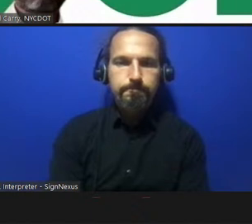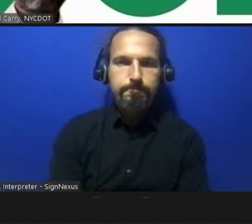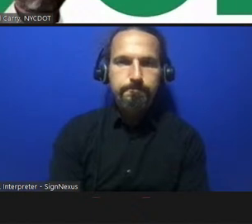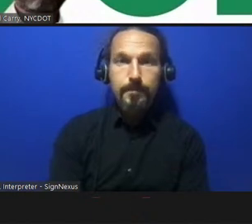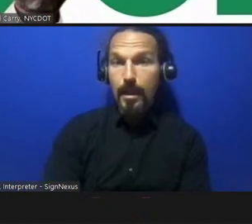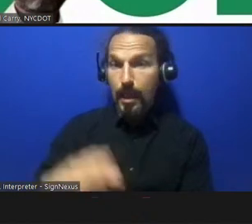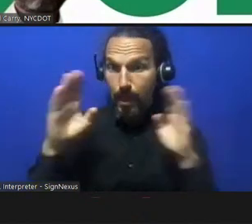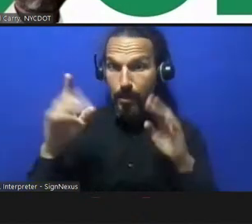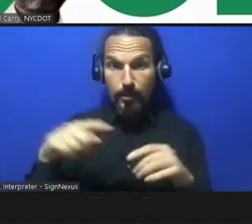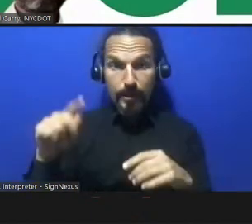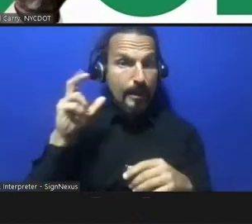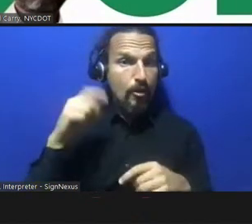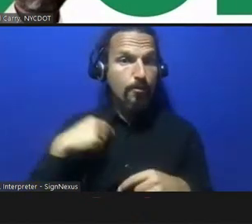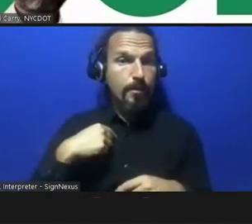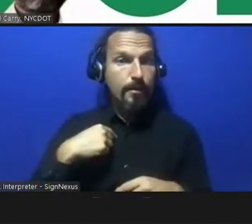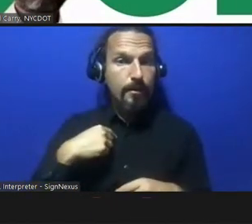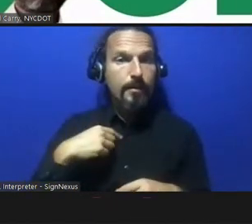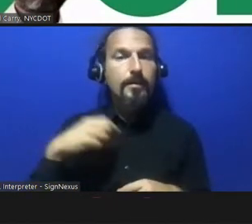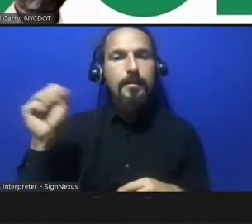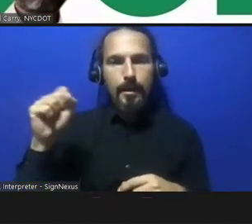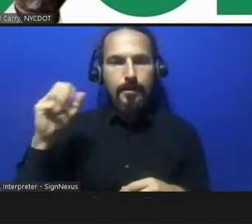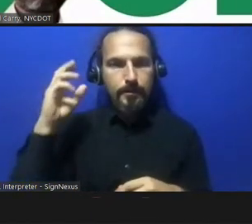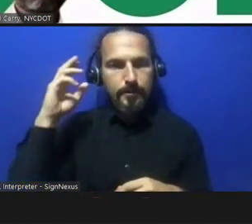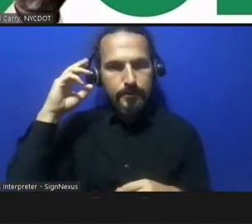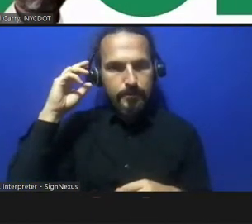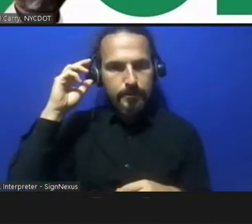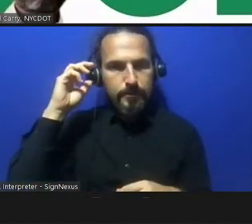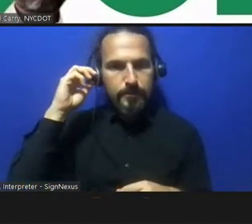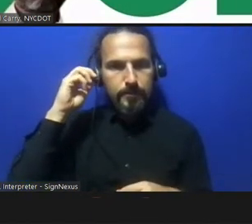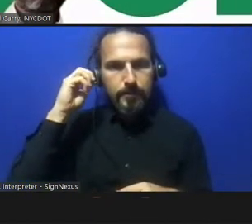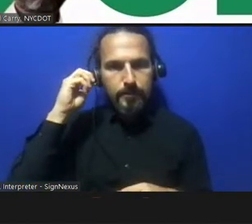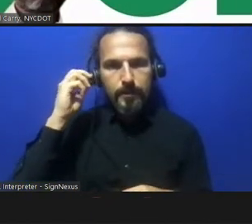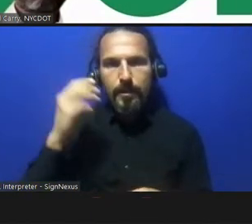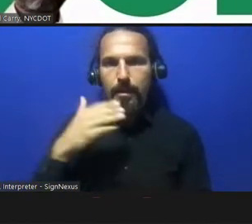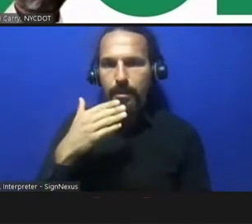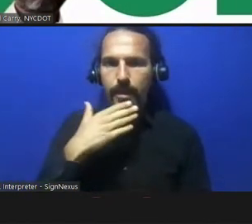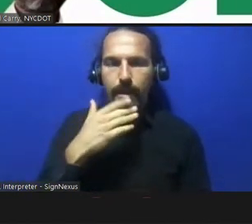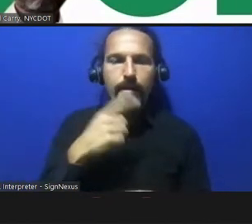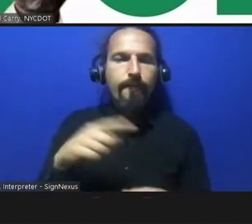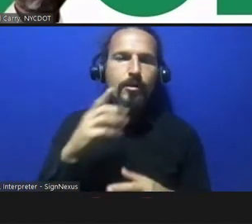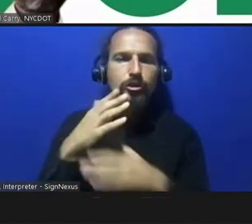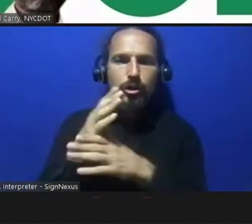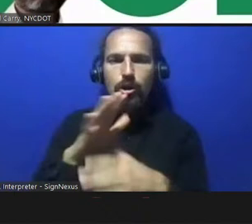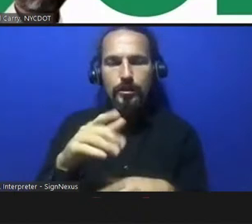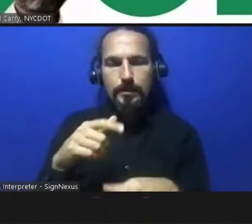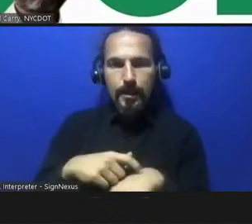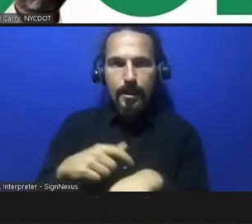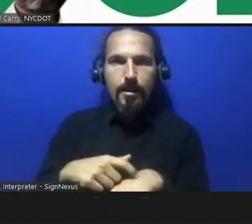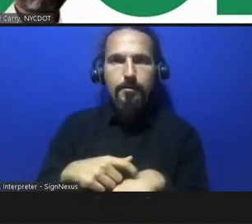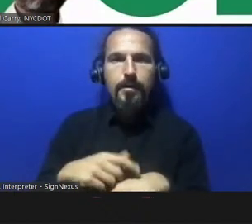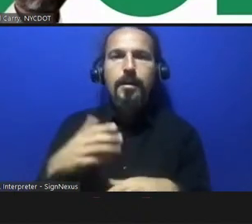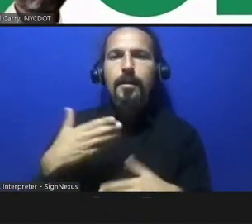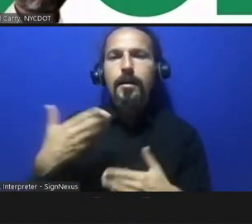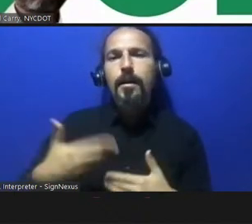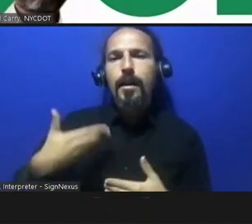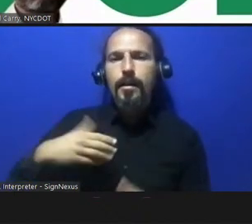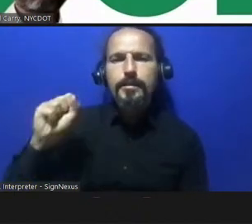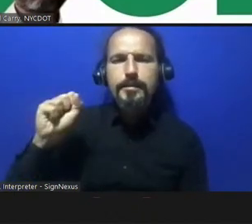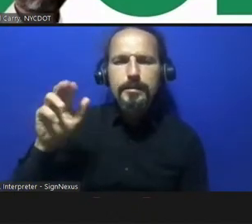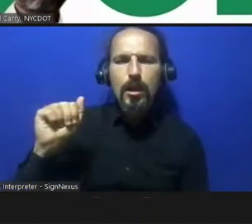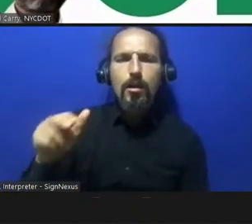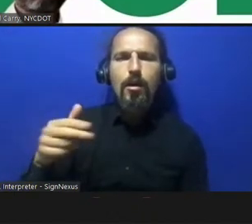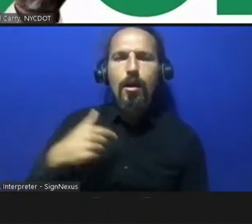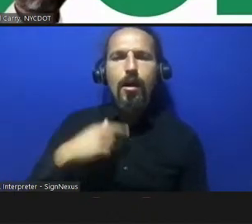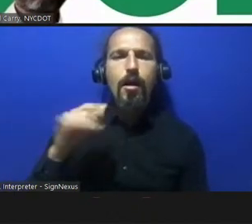hi can you hear me yes we can thank you thanks everyone for your time um my name is sarah i'm a born and